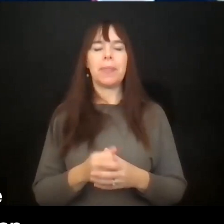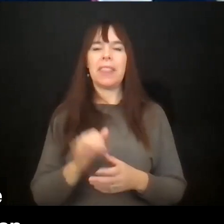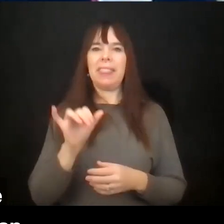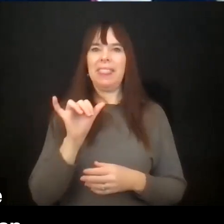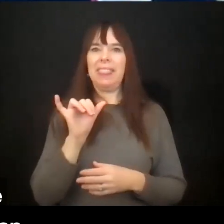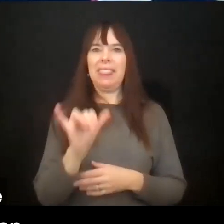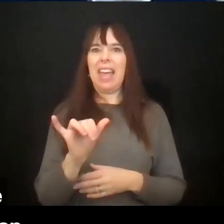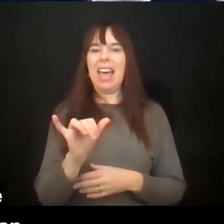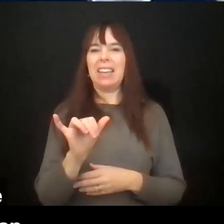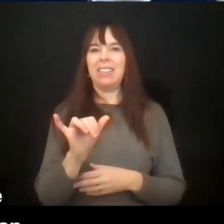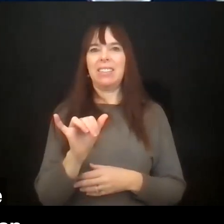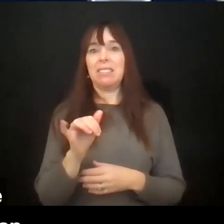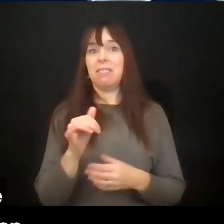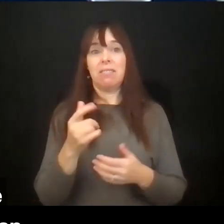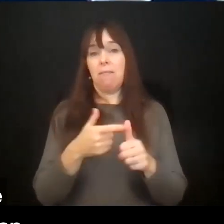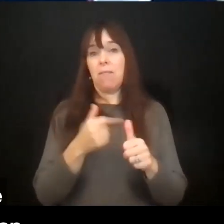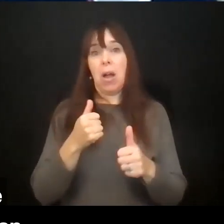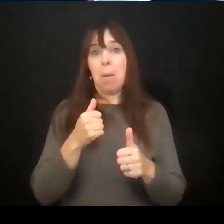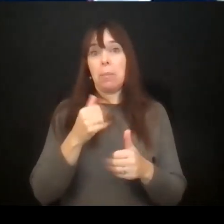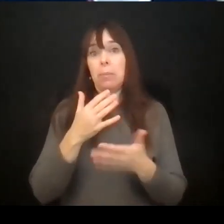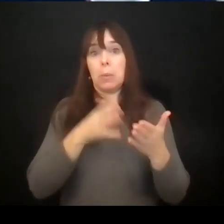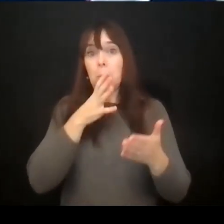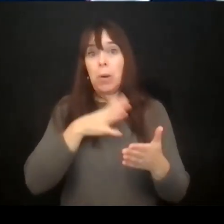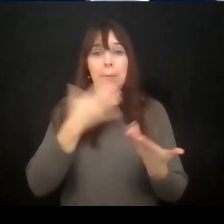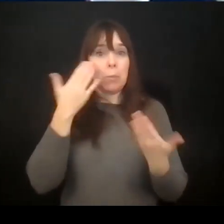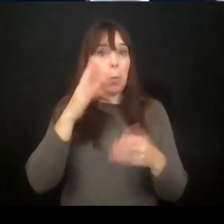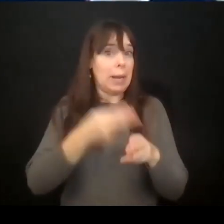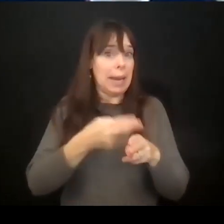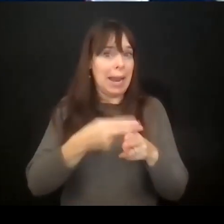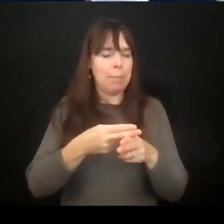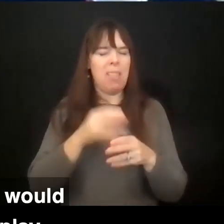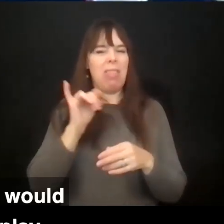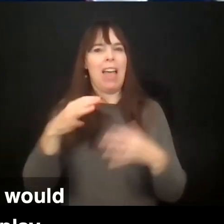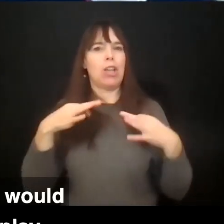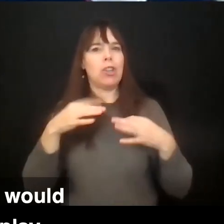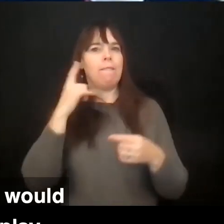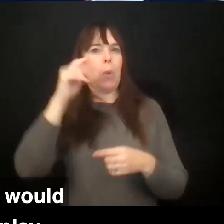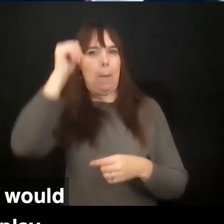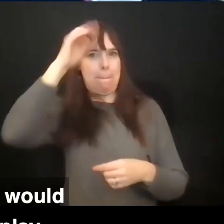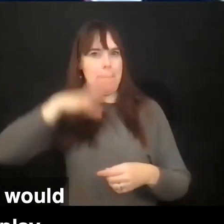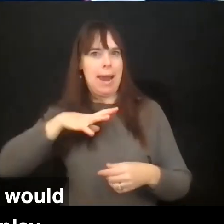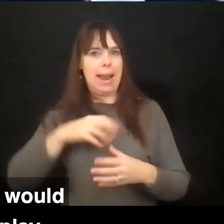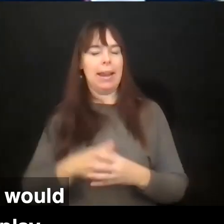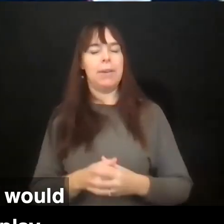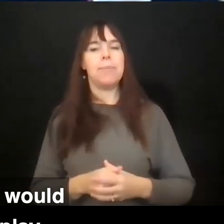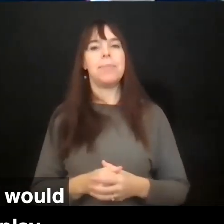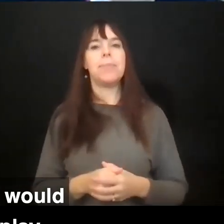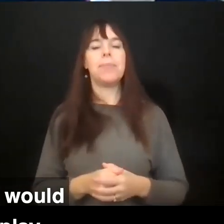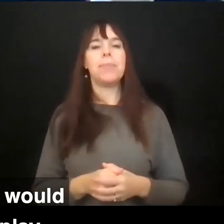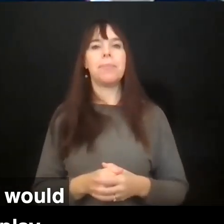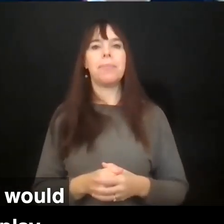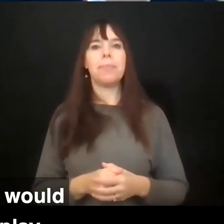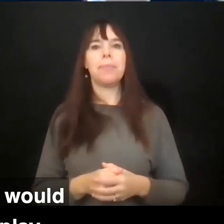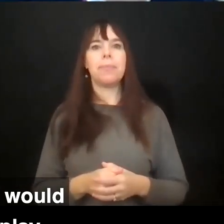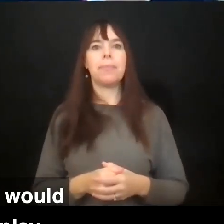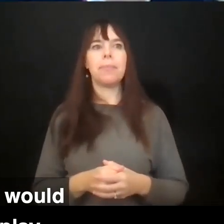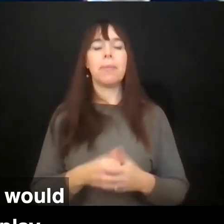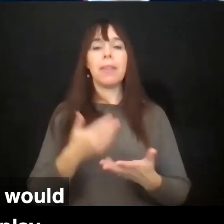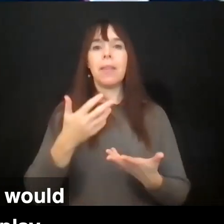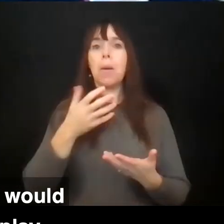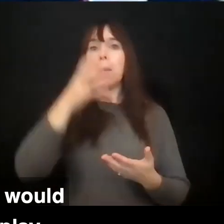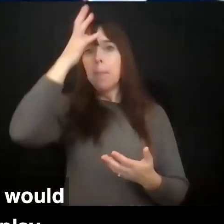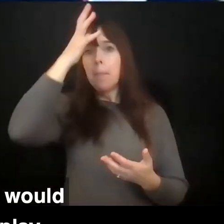was done by an unknown woman. It's a man's shirt. And the men and